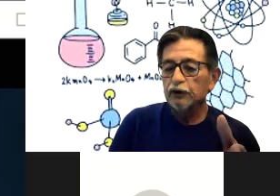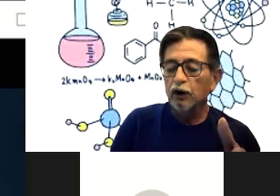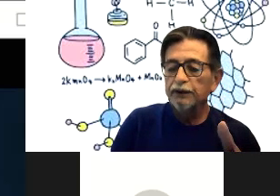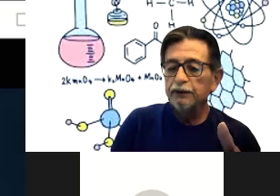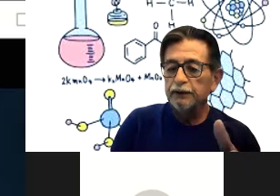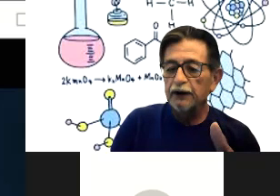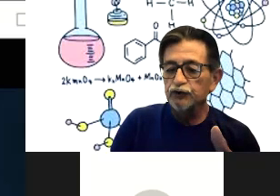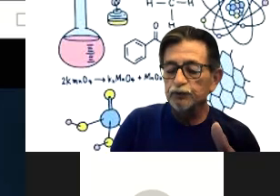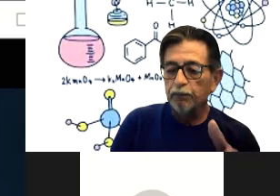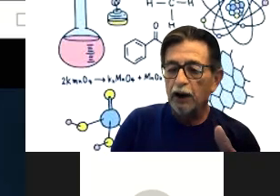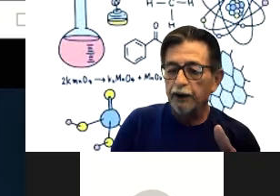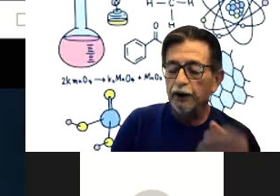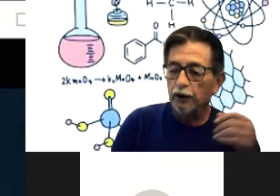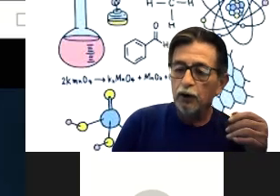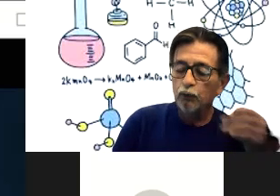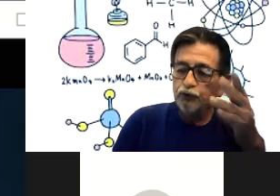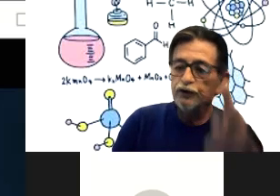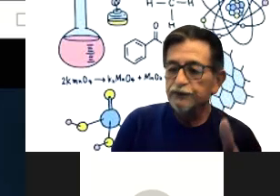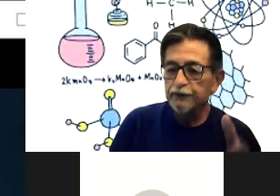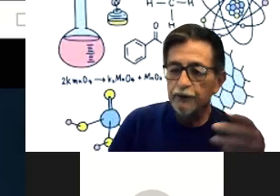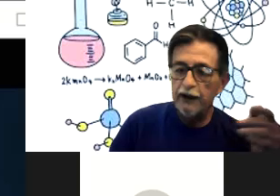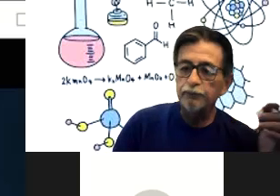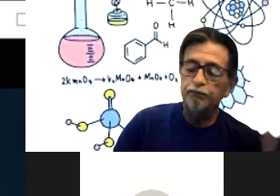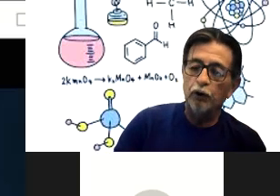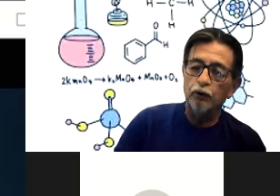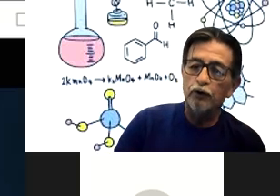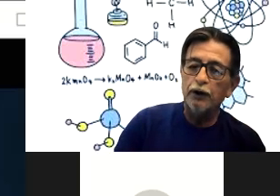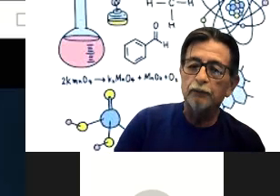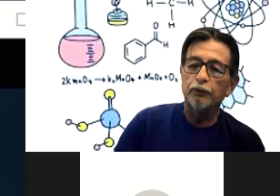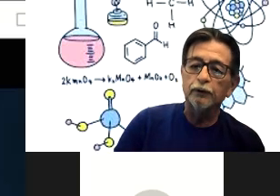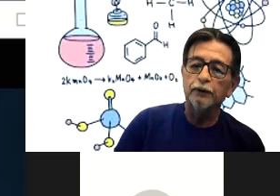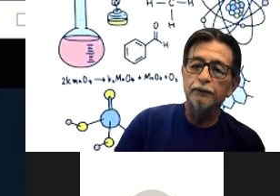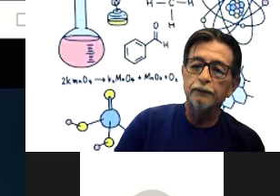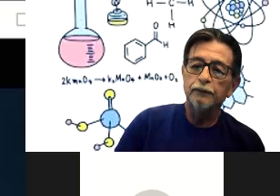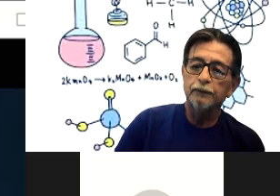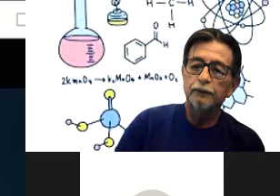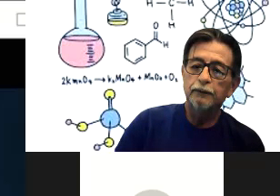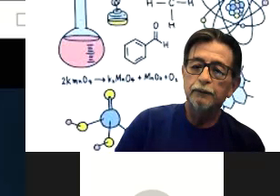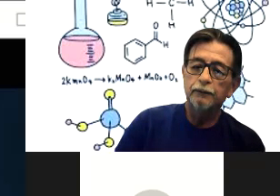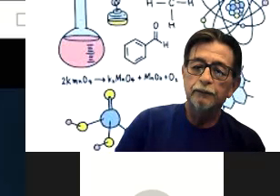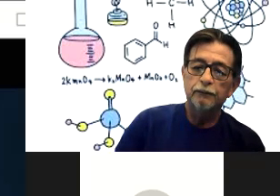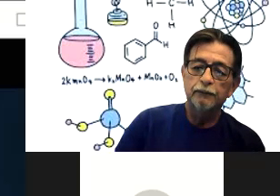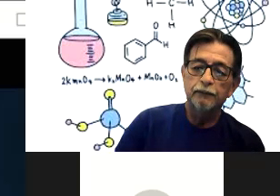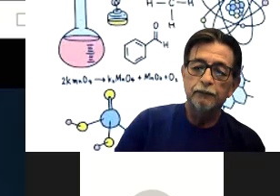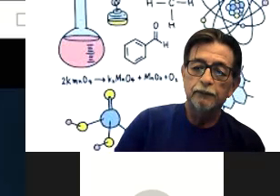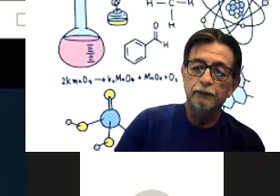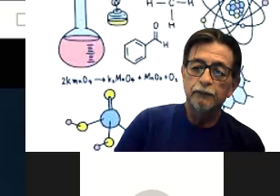What about the carbon-nitrogen bond here? Would you consider that polar or nonpolar?